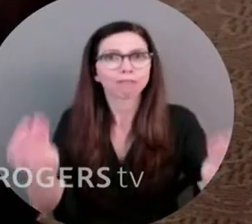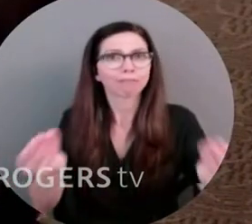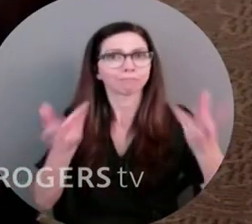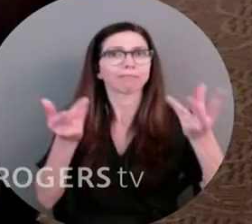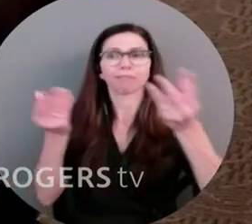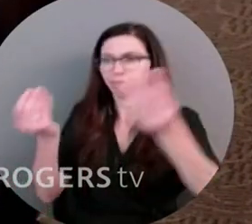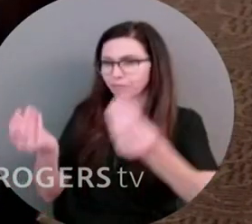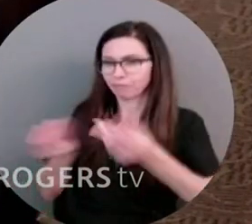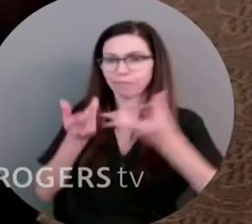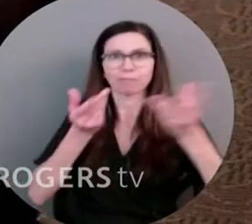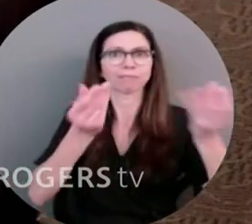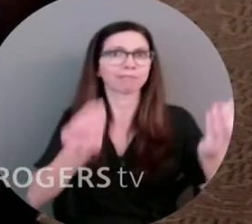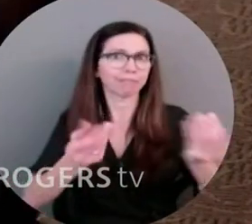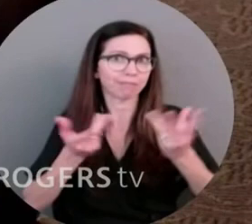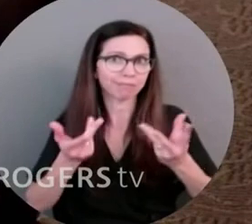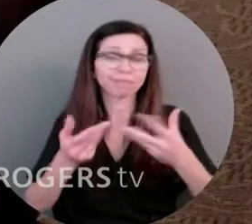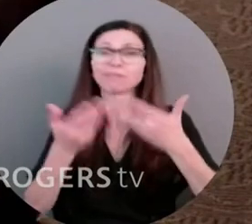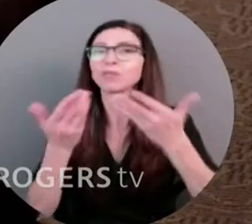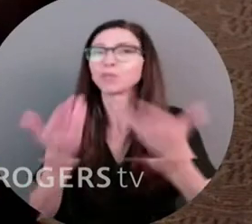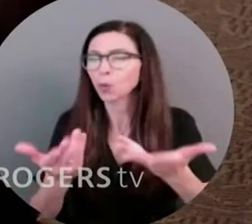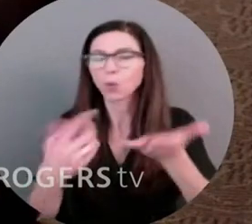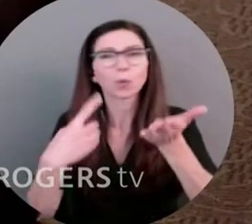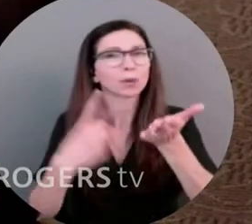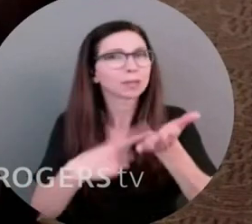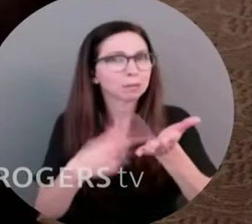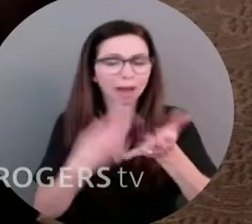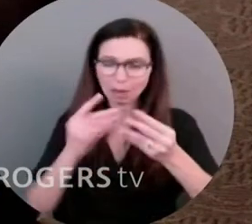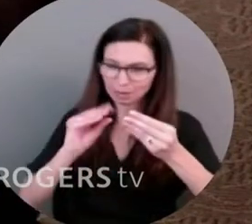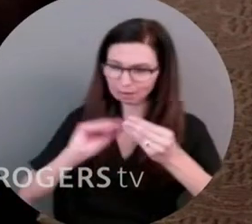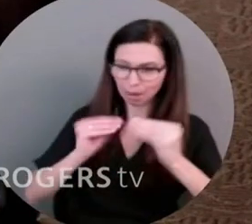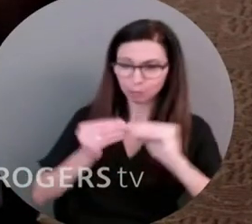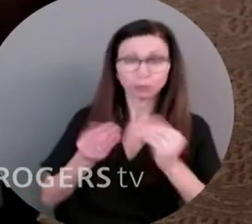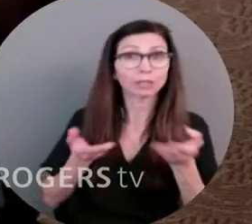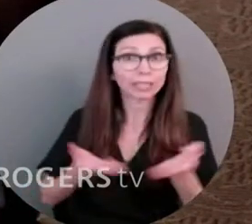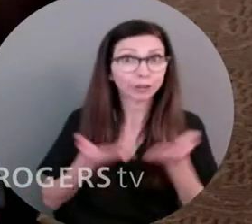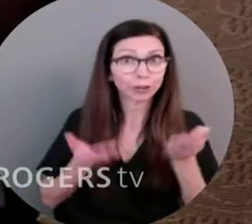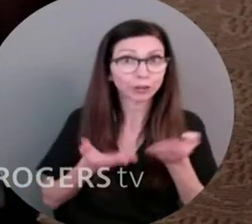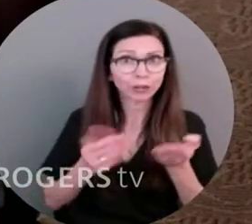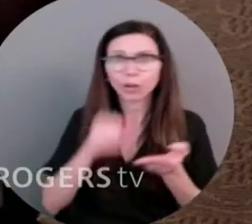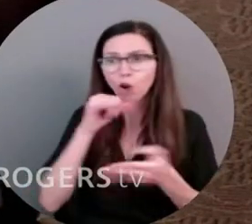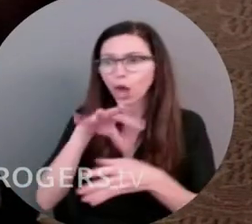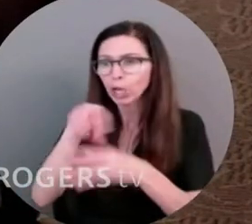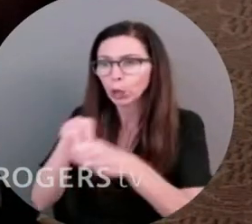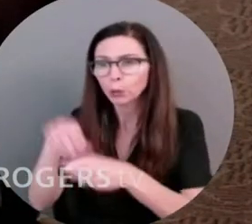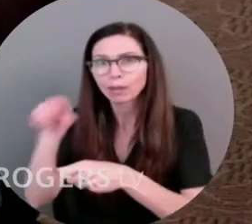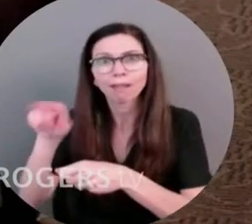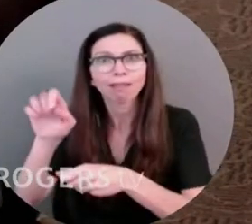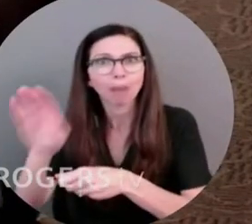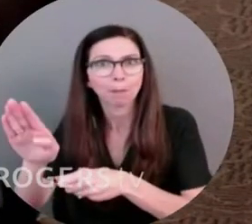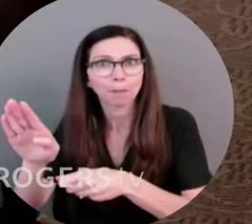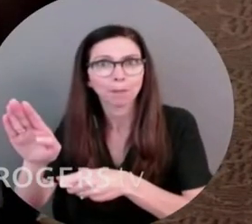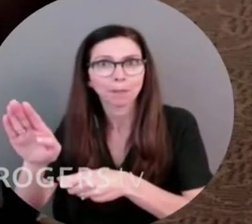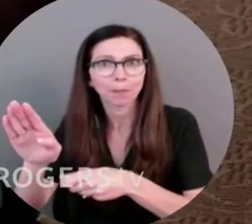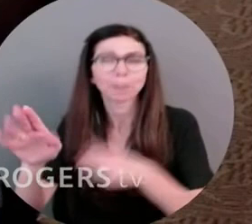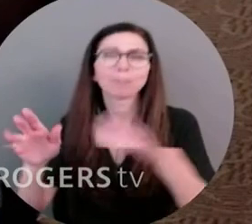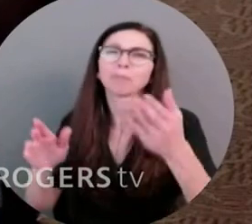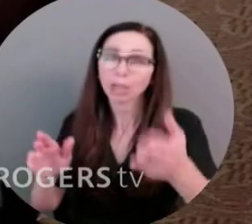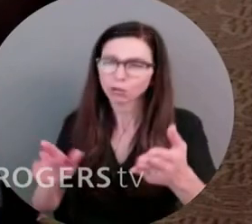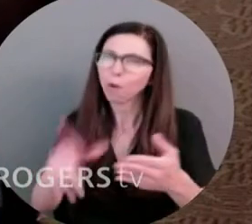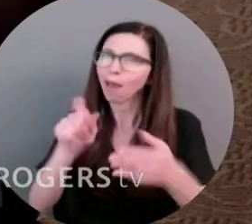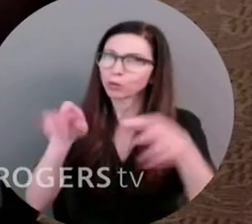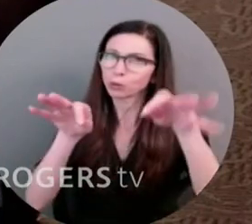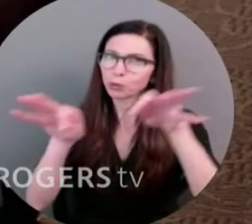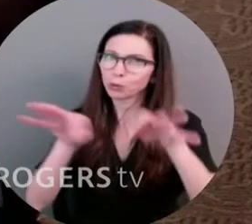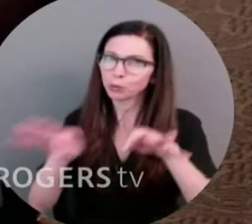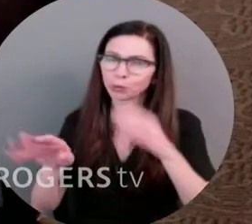testing numbers that are completed in Ottawa wouldn't be reported there. So we have been working with